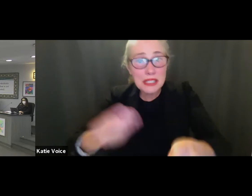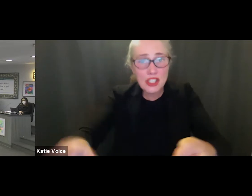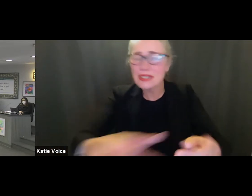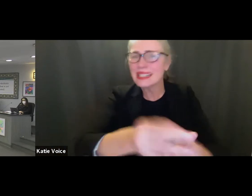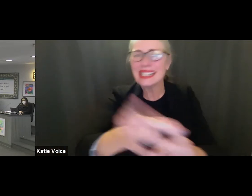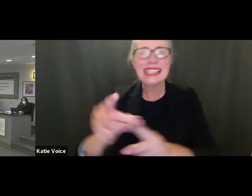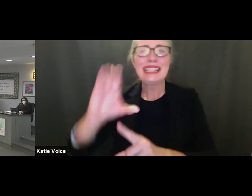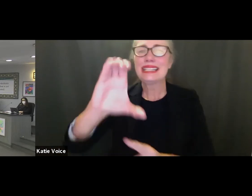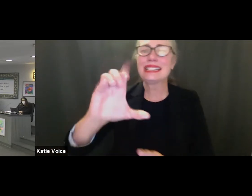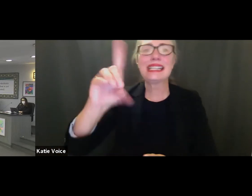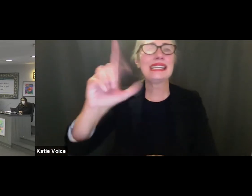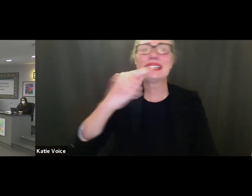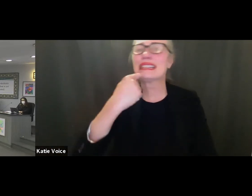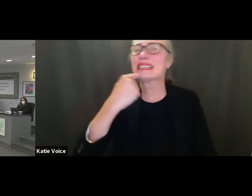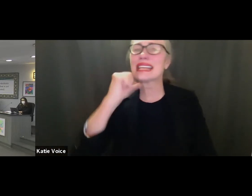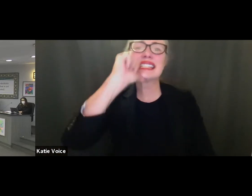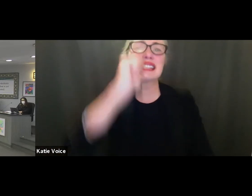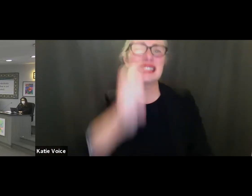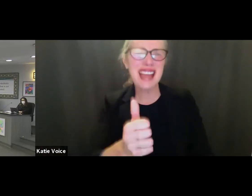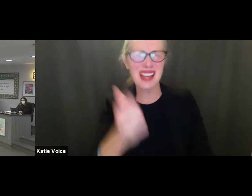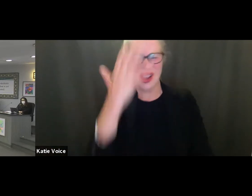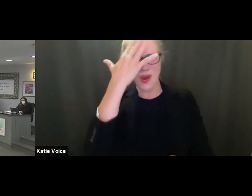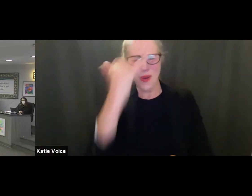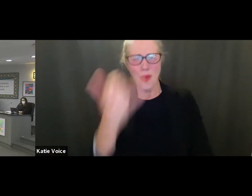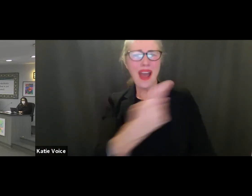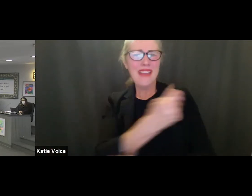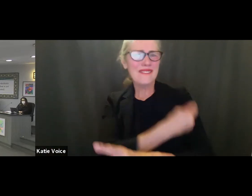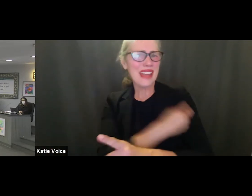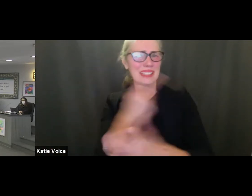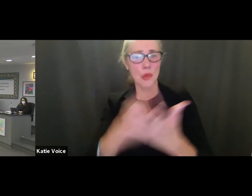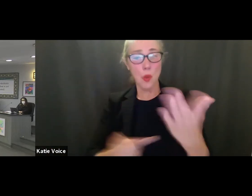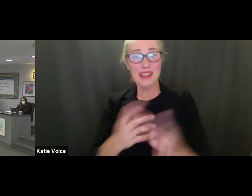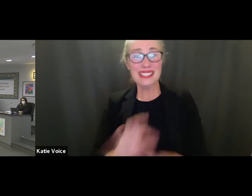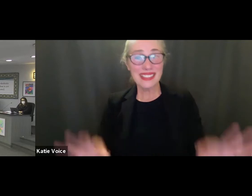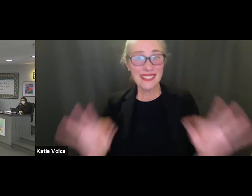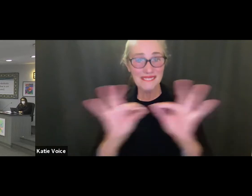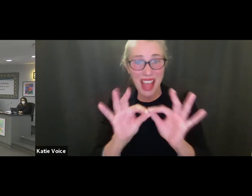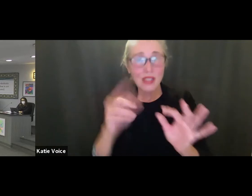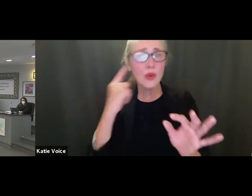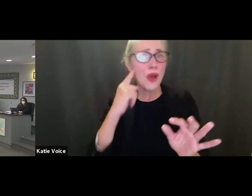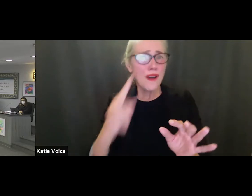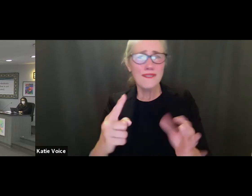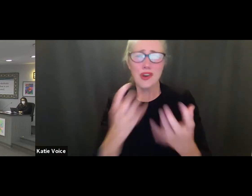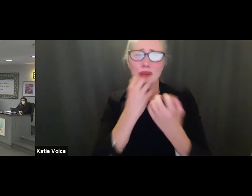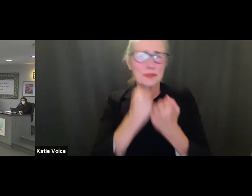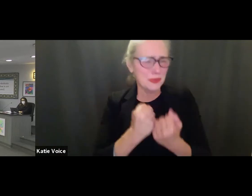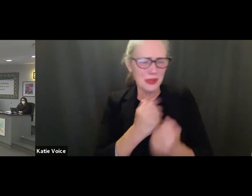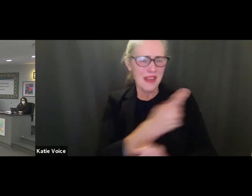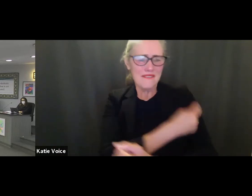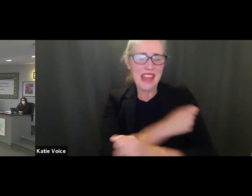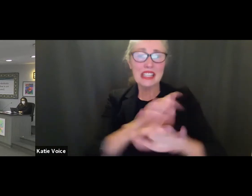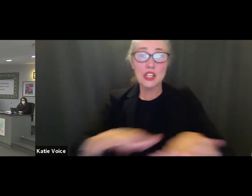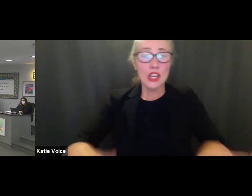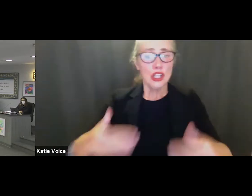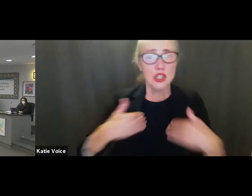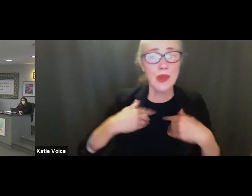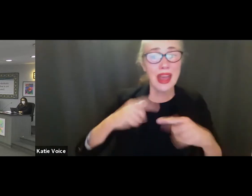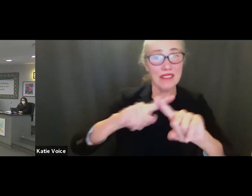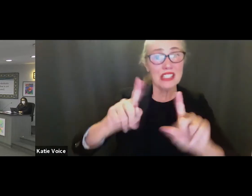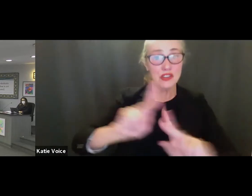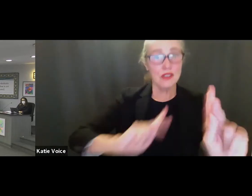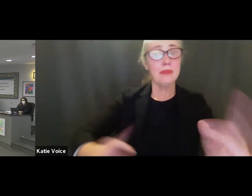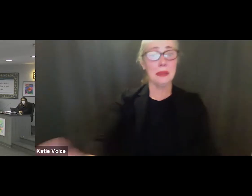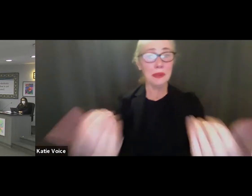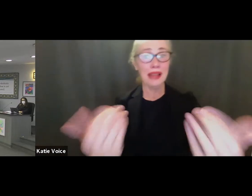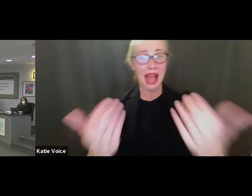not. What is the value of vaccinating children? You have all walks of life out here right now. Come outside and talk